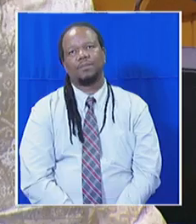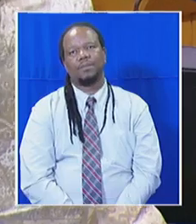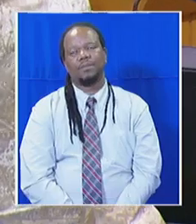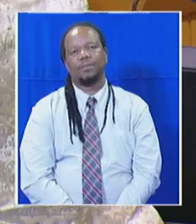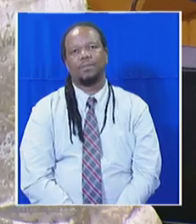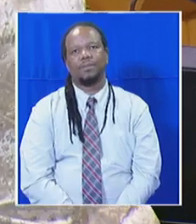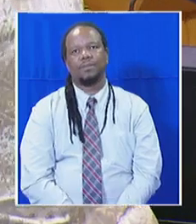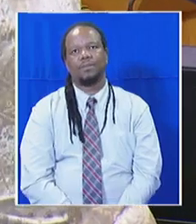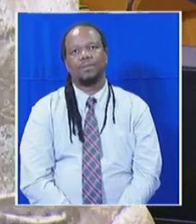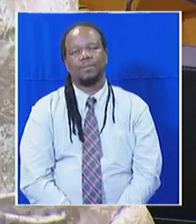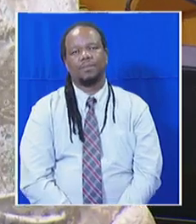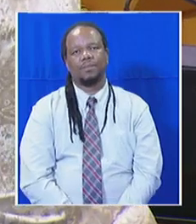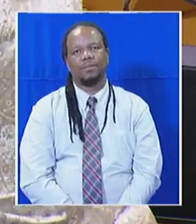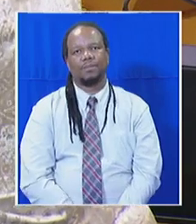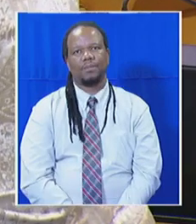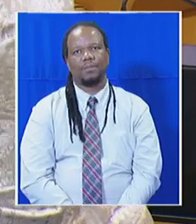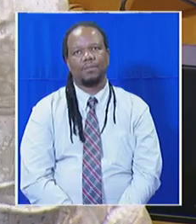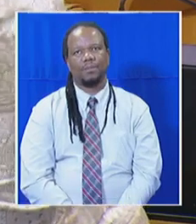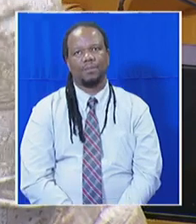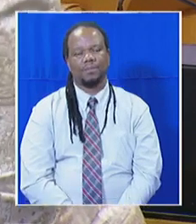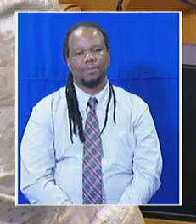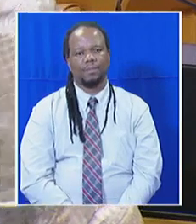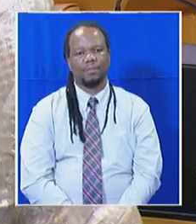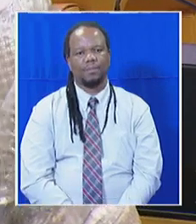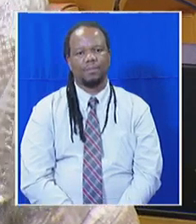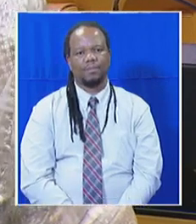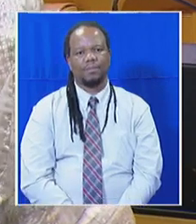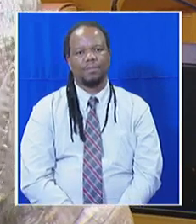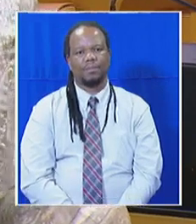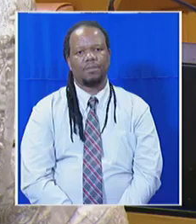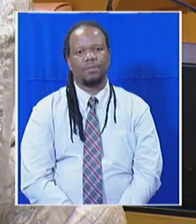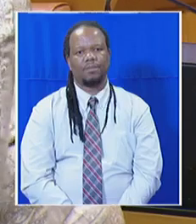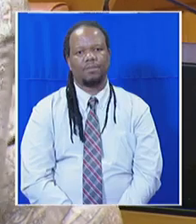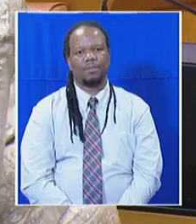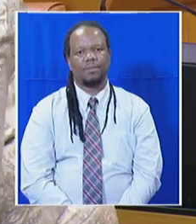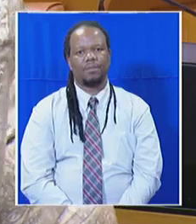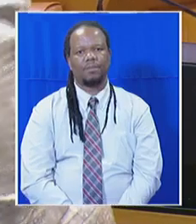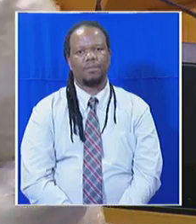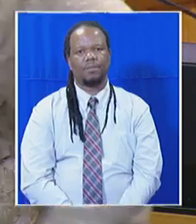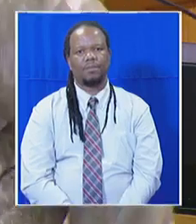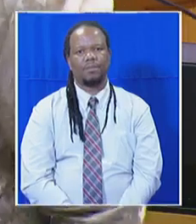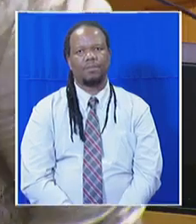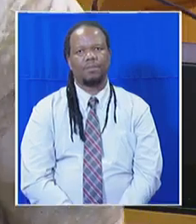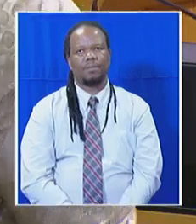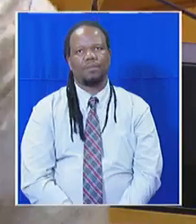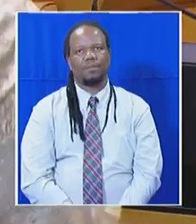uyaneliseka na ngenkqubela phambili eyenzekileyo kwi-eminent person group persons?